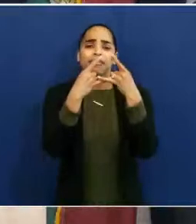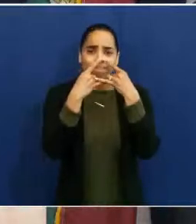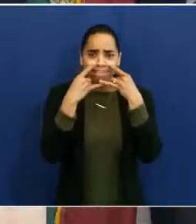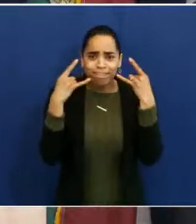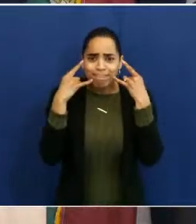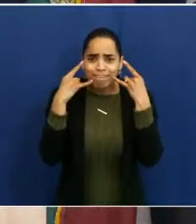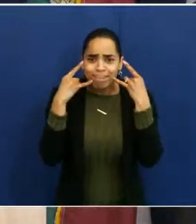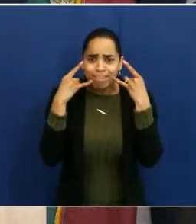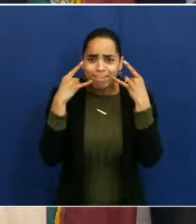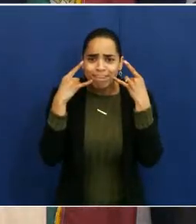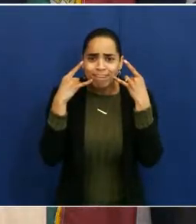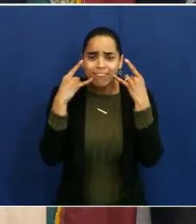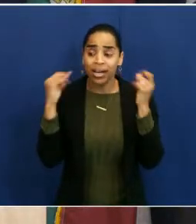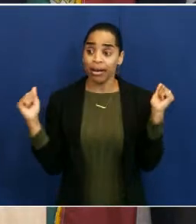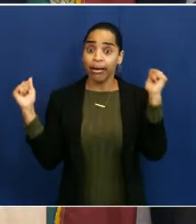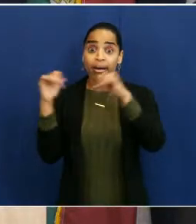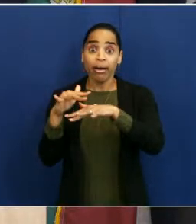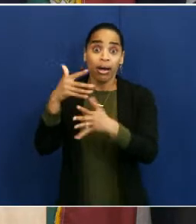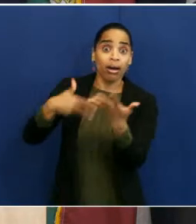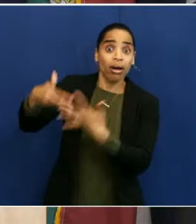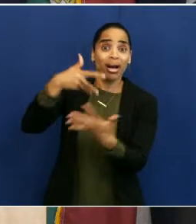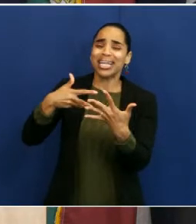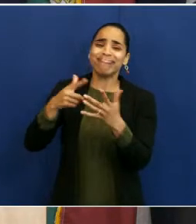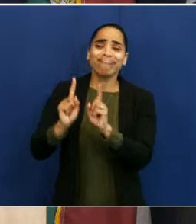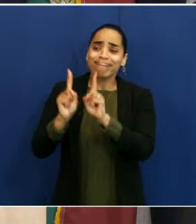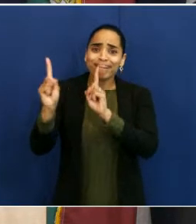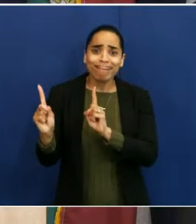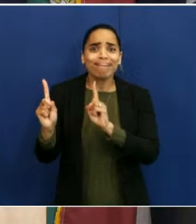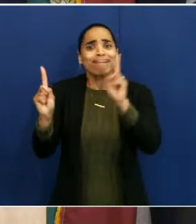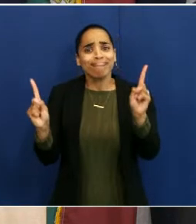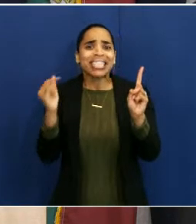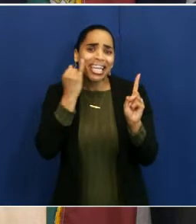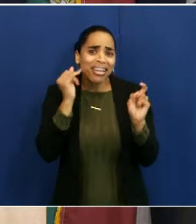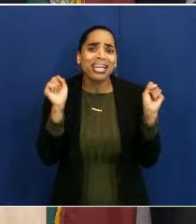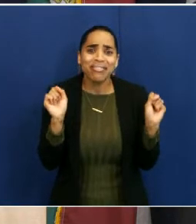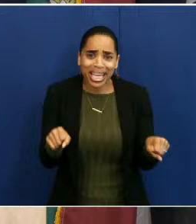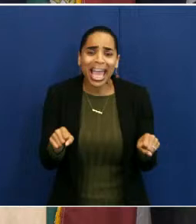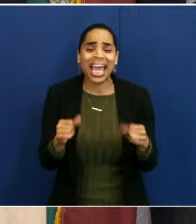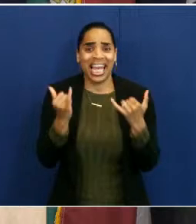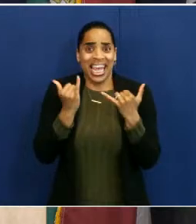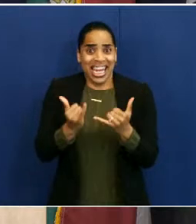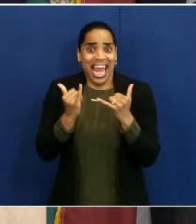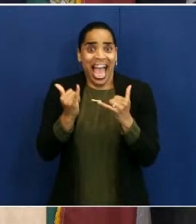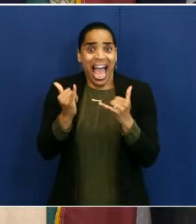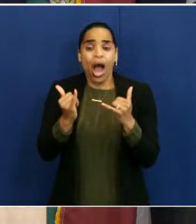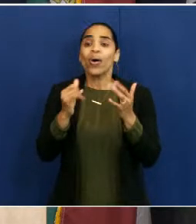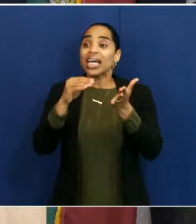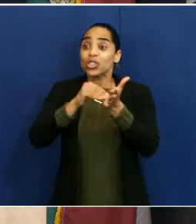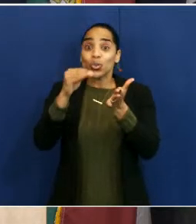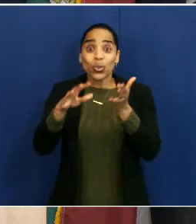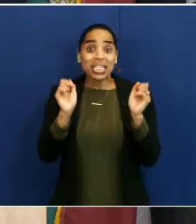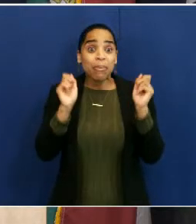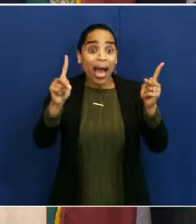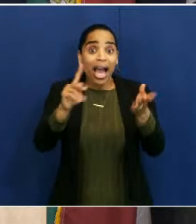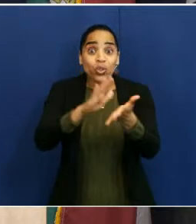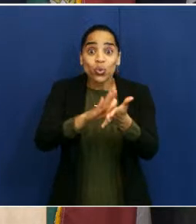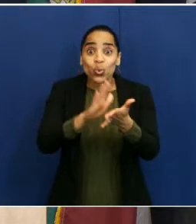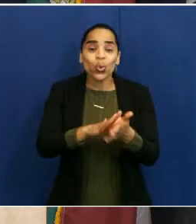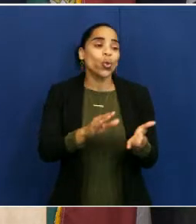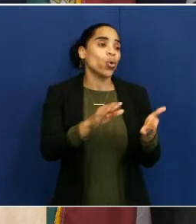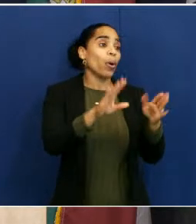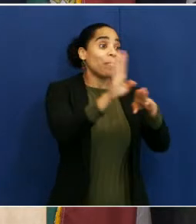covering, avoid those high-risk settings. Now is the time as we're doing our recovery. Kids are going back to school, businesses are